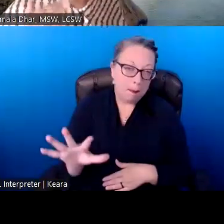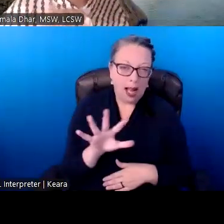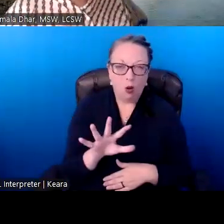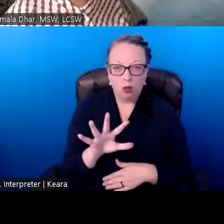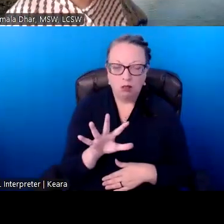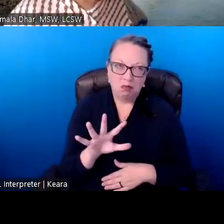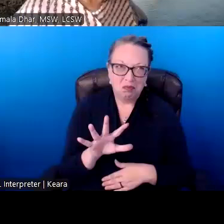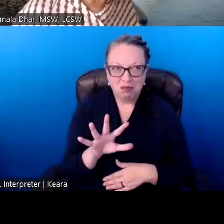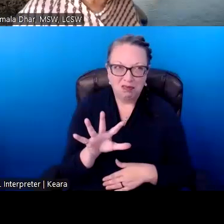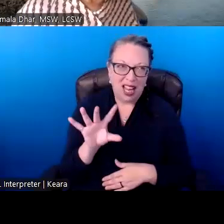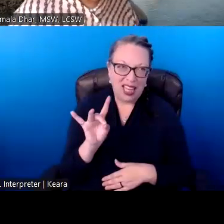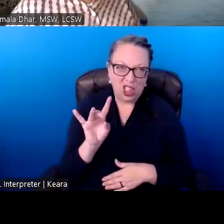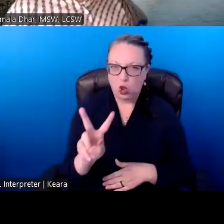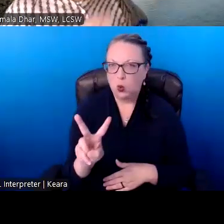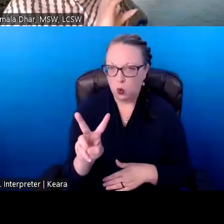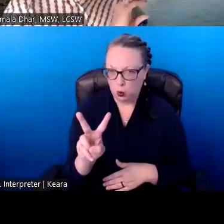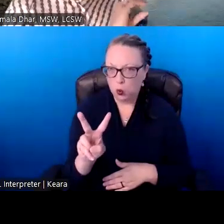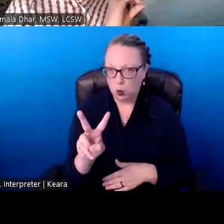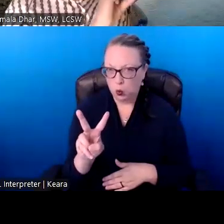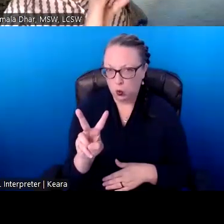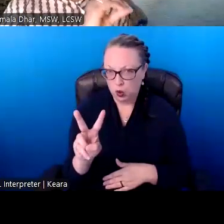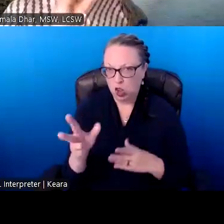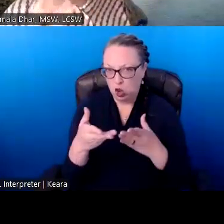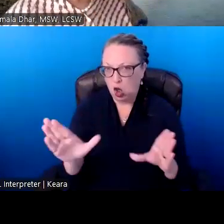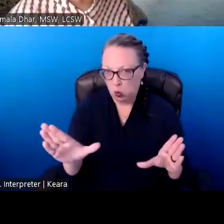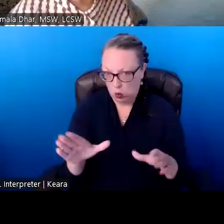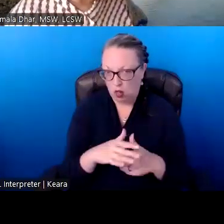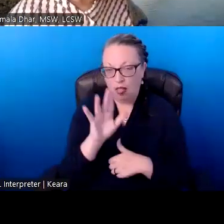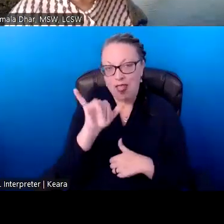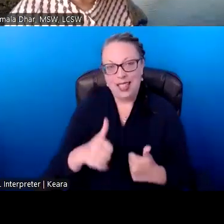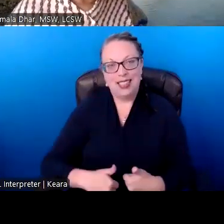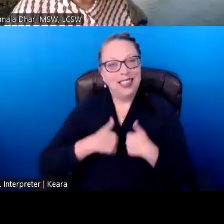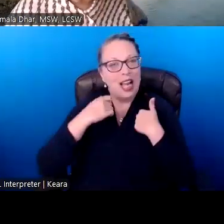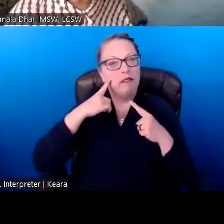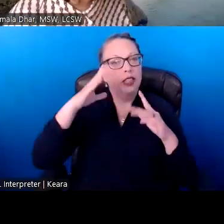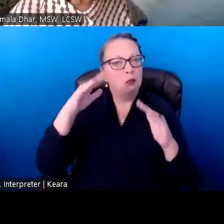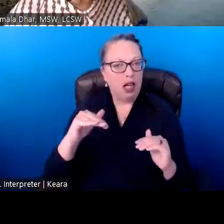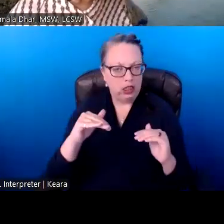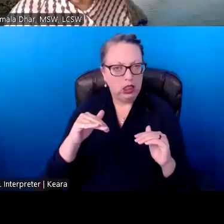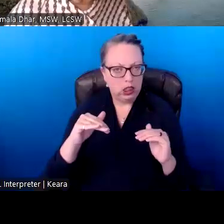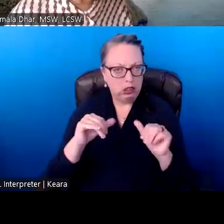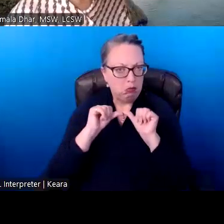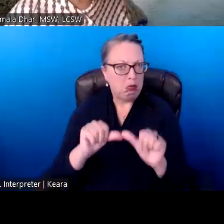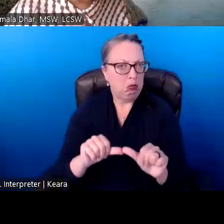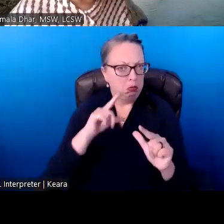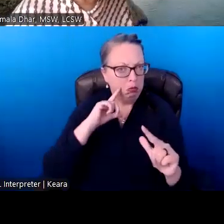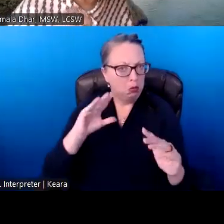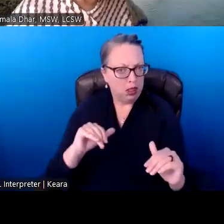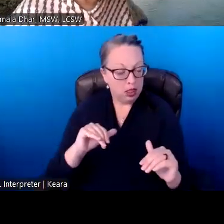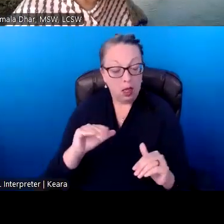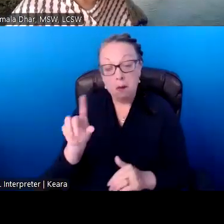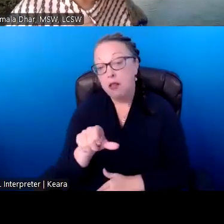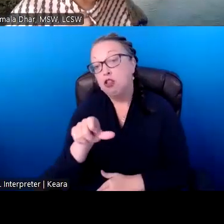I think it's 82. So that is life expectancy. There's another concept which I